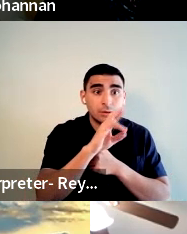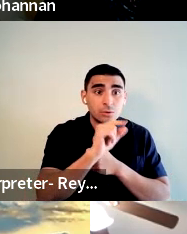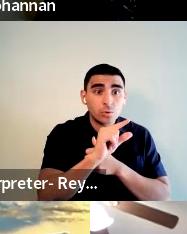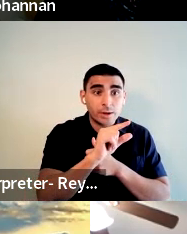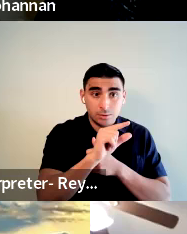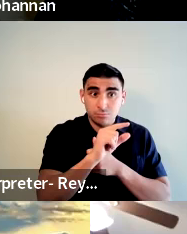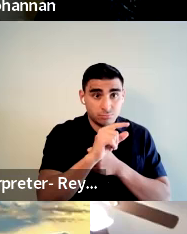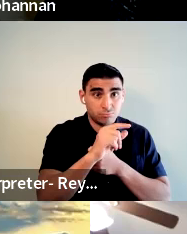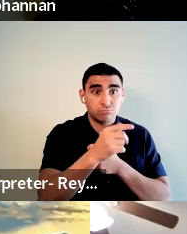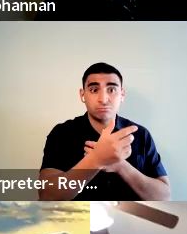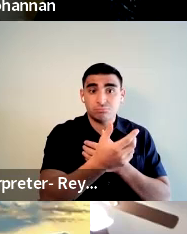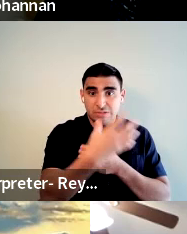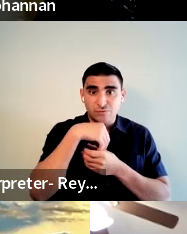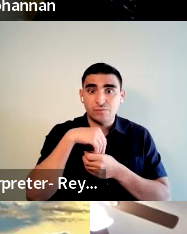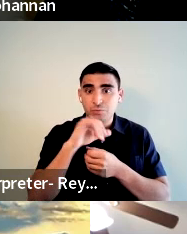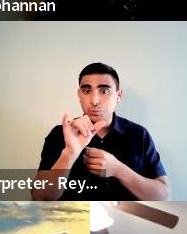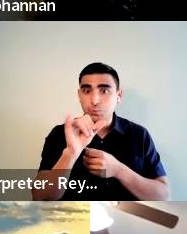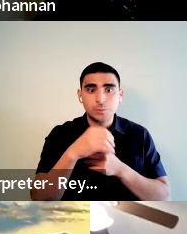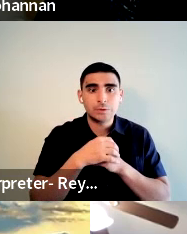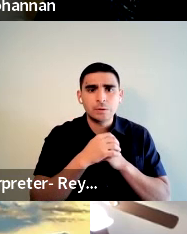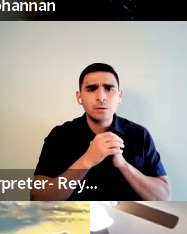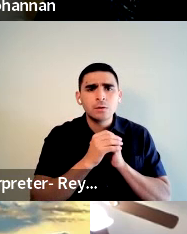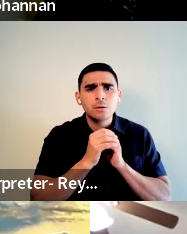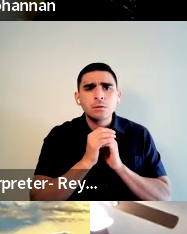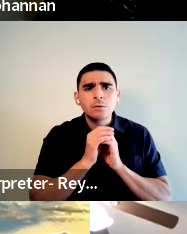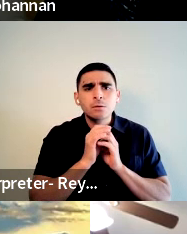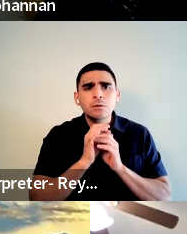jump in, is that